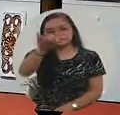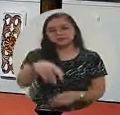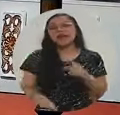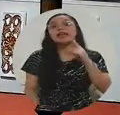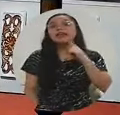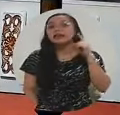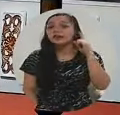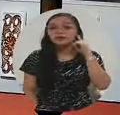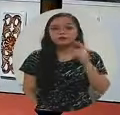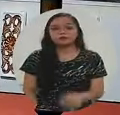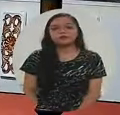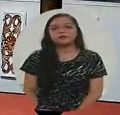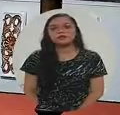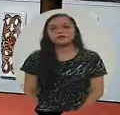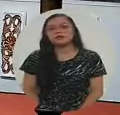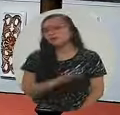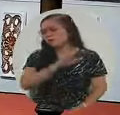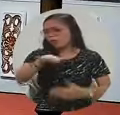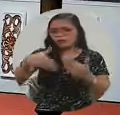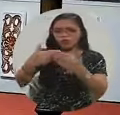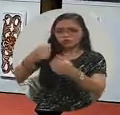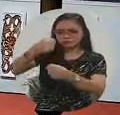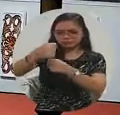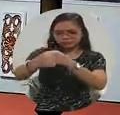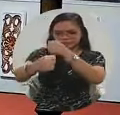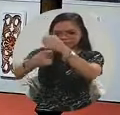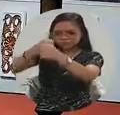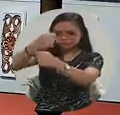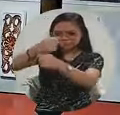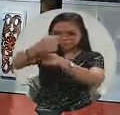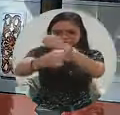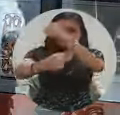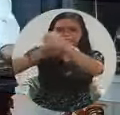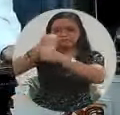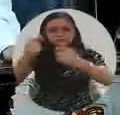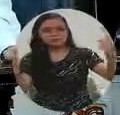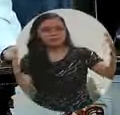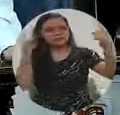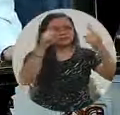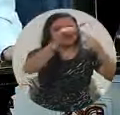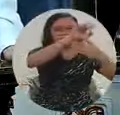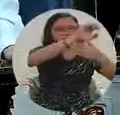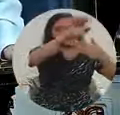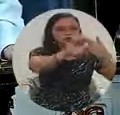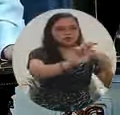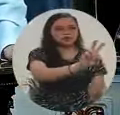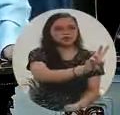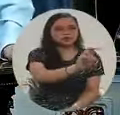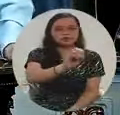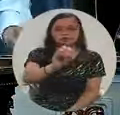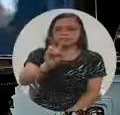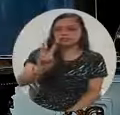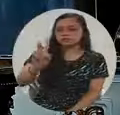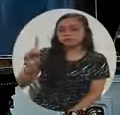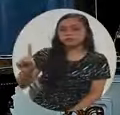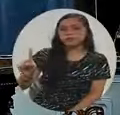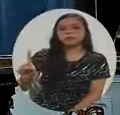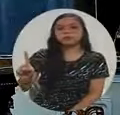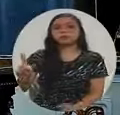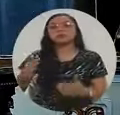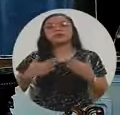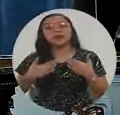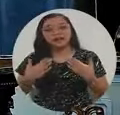And my friend, all of these times, all of these years, beginning today until the end of 2021, it